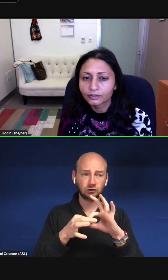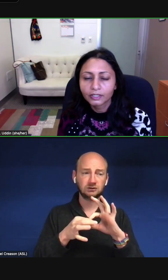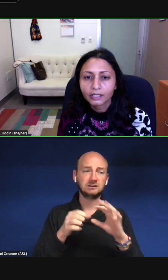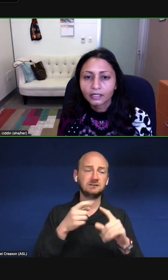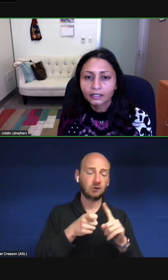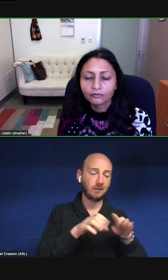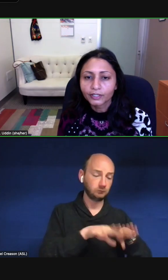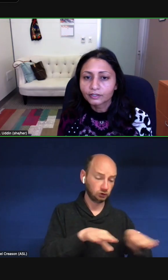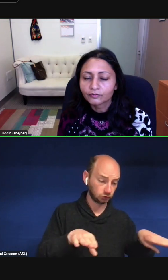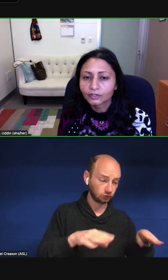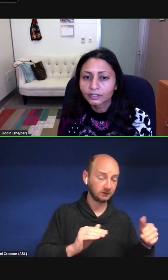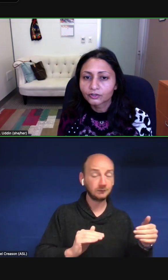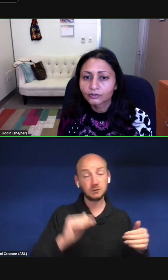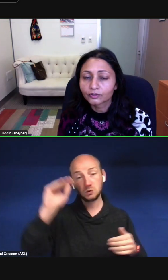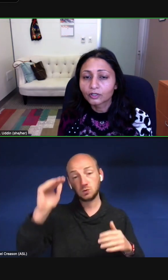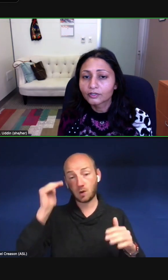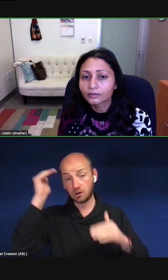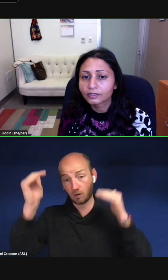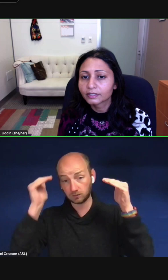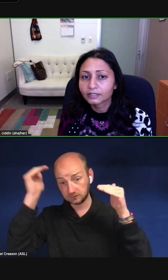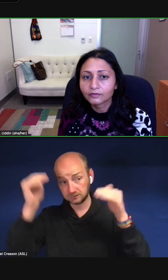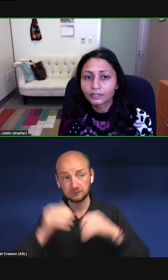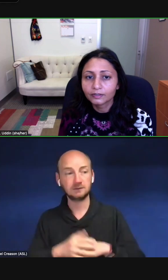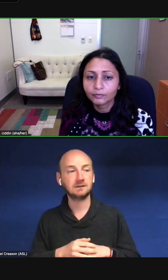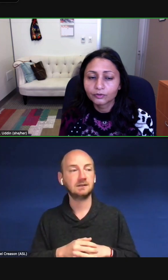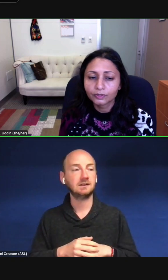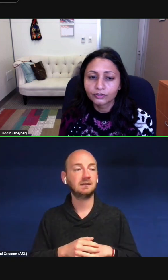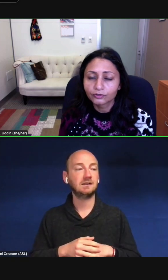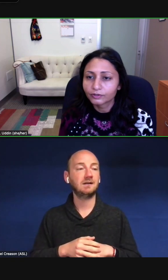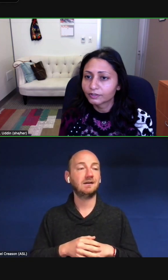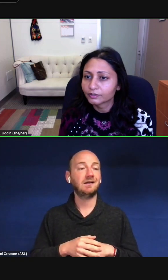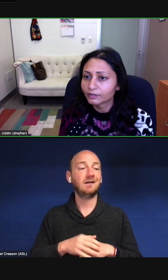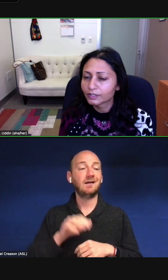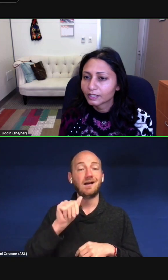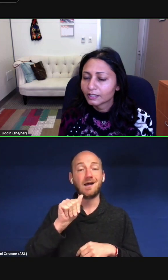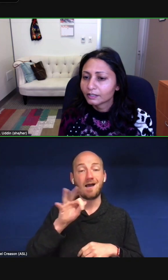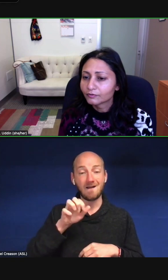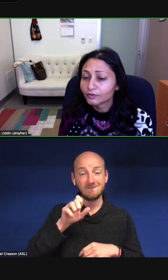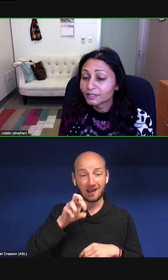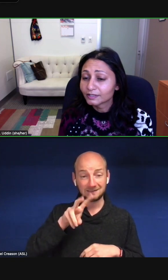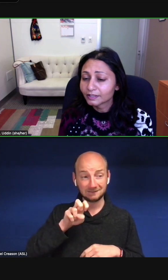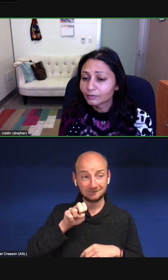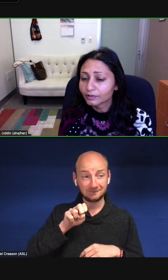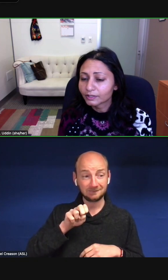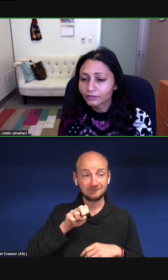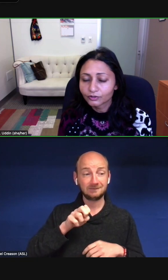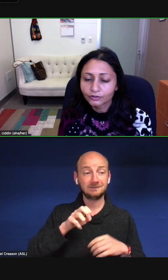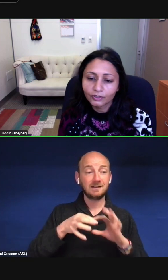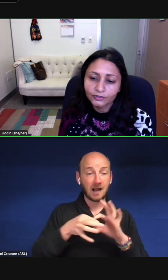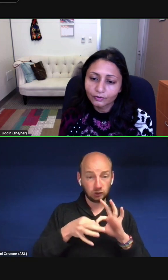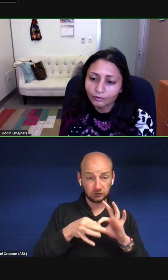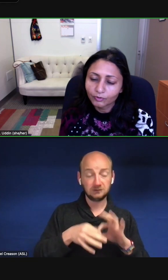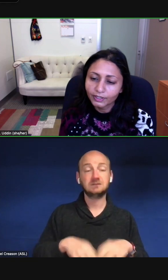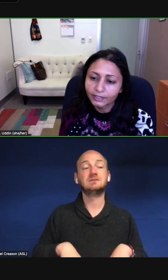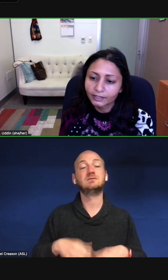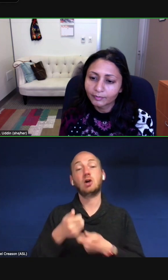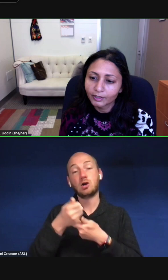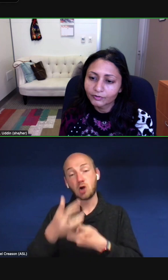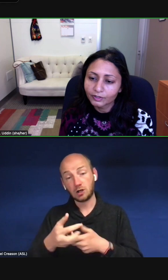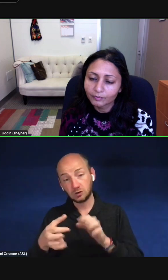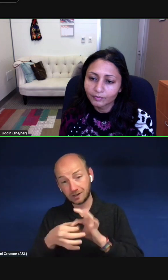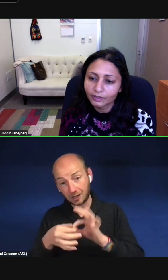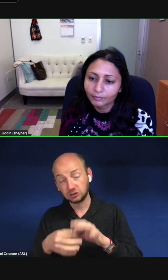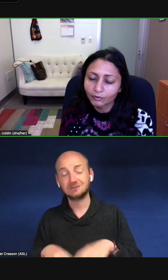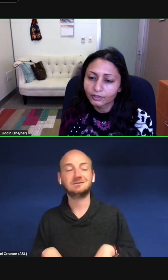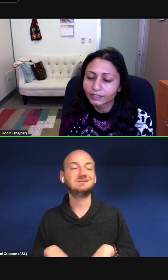adulthood, effective connections or causal connectivity between children and adults, differences in network connections across the whole brain,